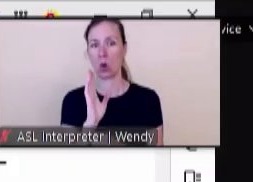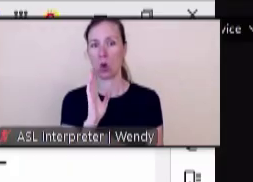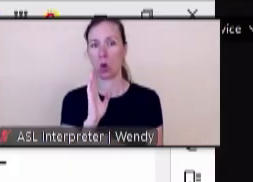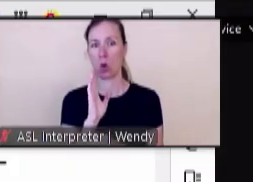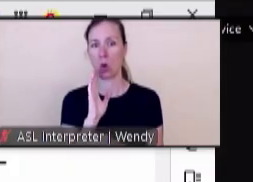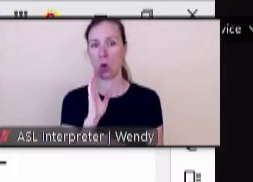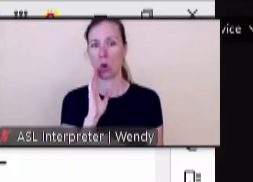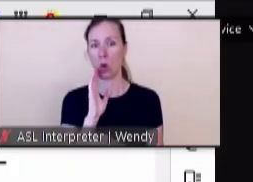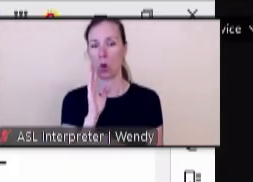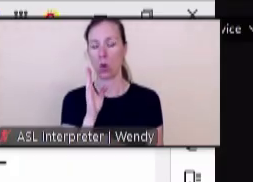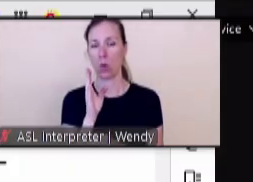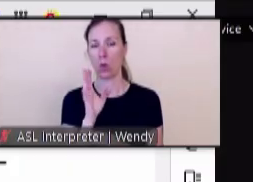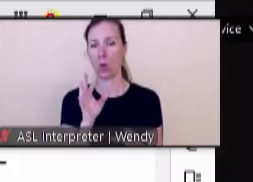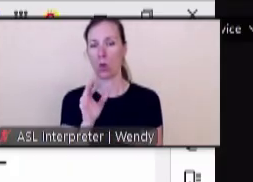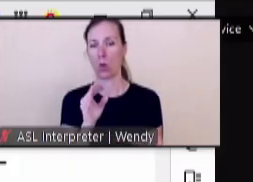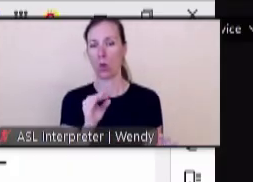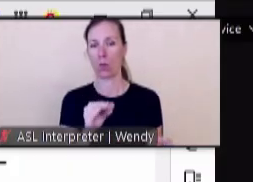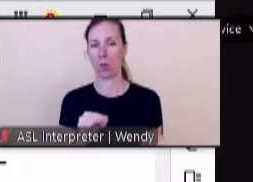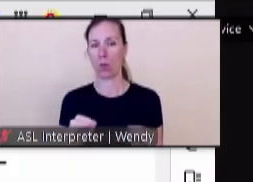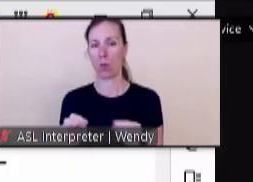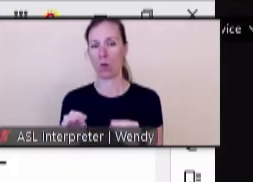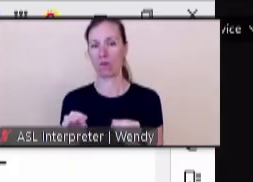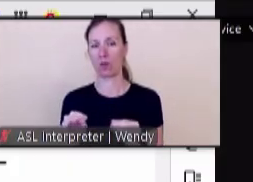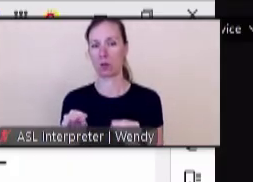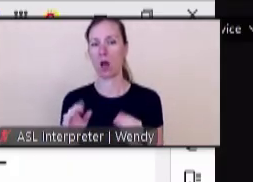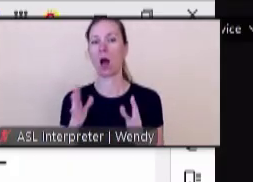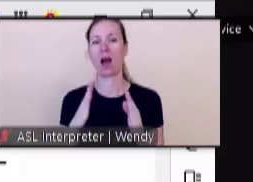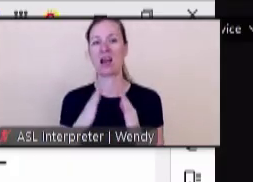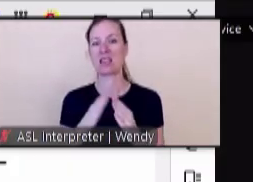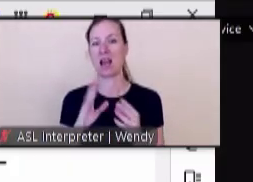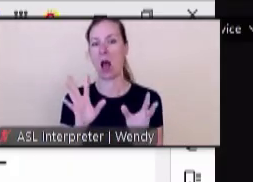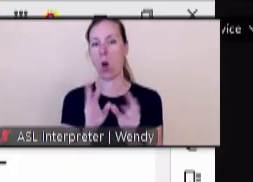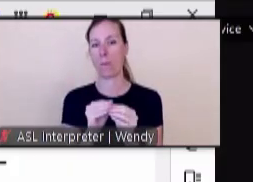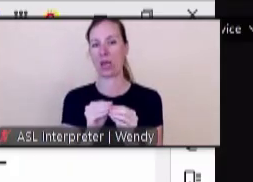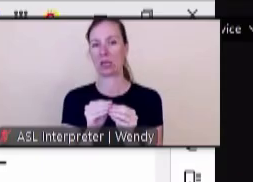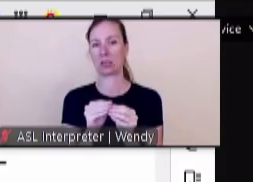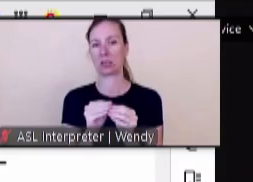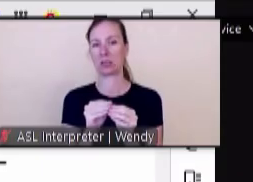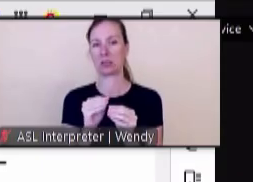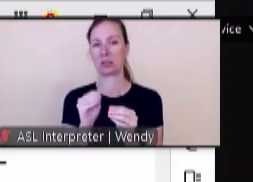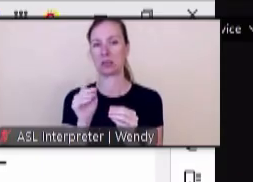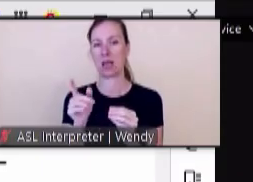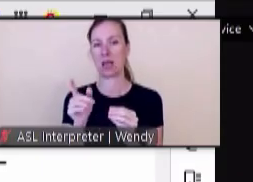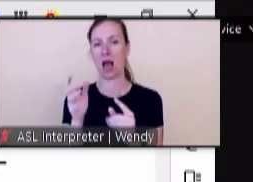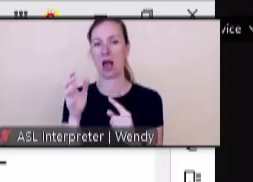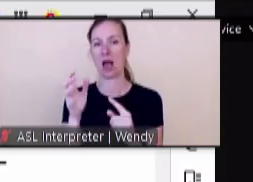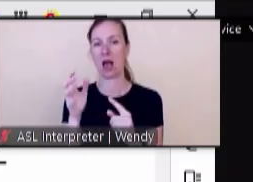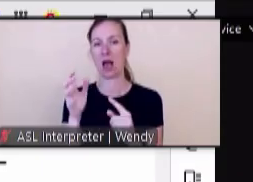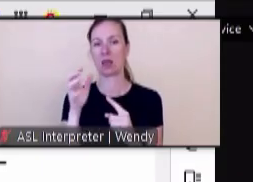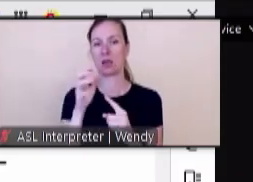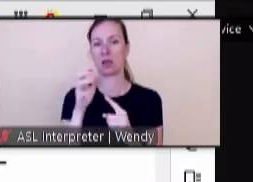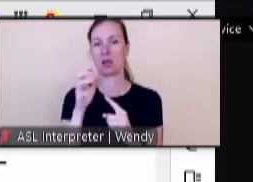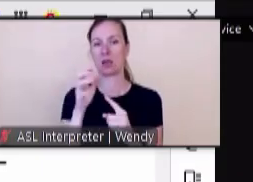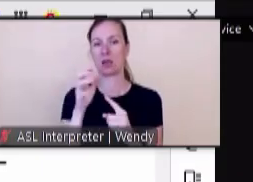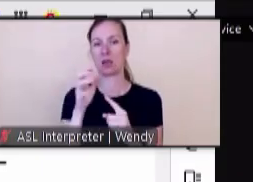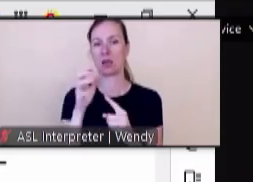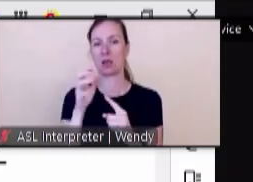town meetings and be up top of the Public Works building. So eventually we hope